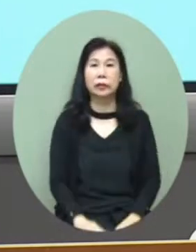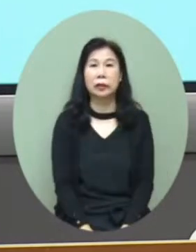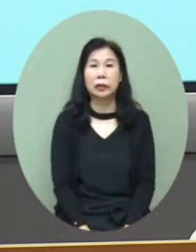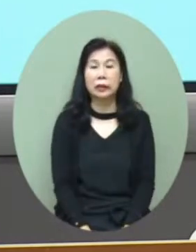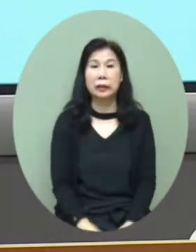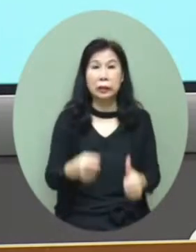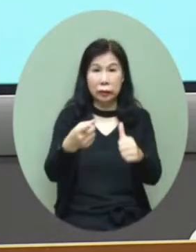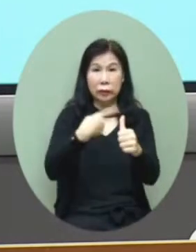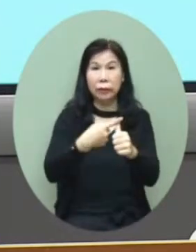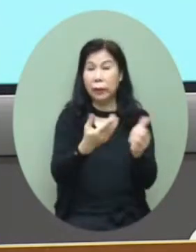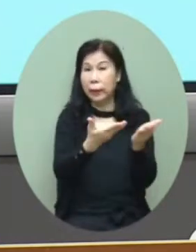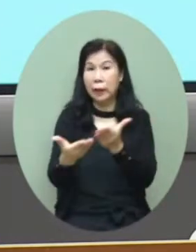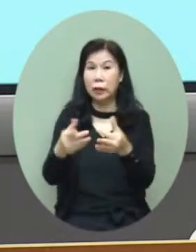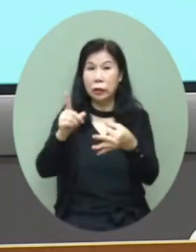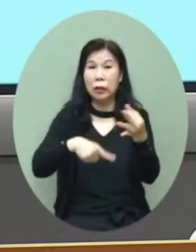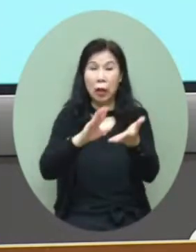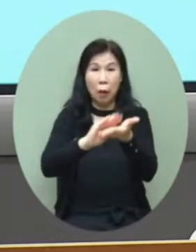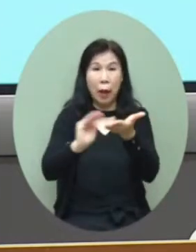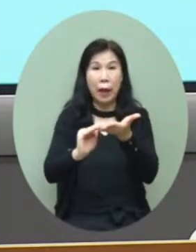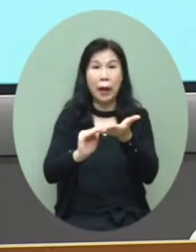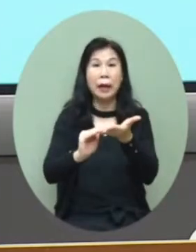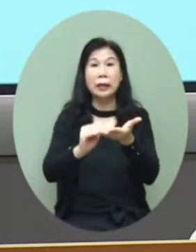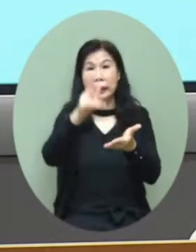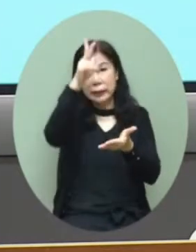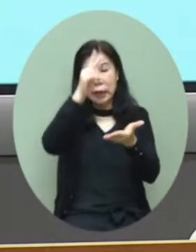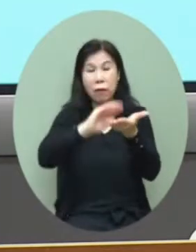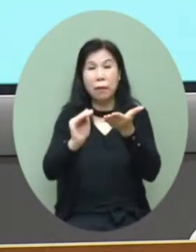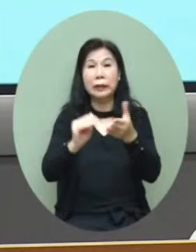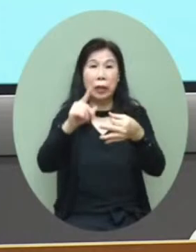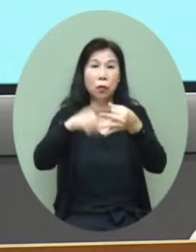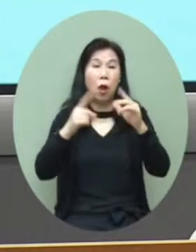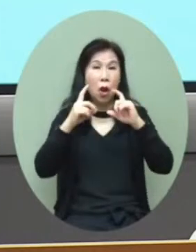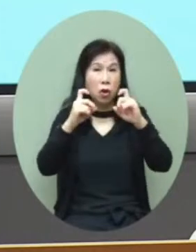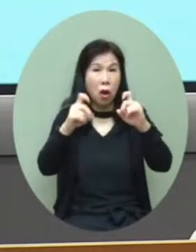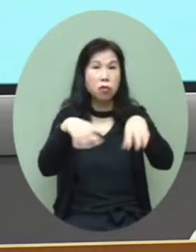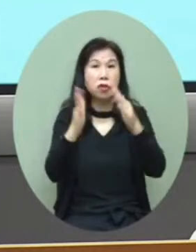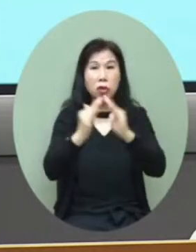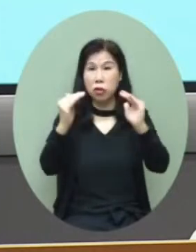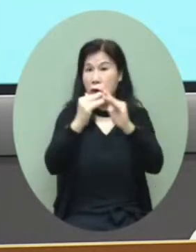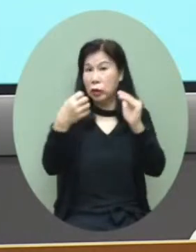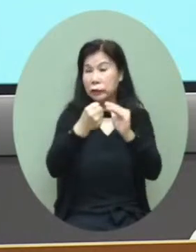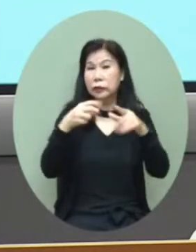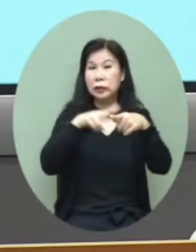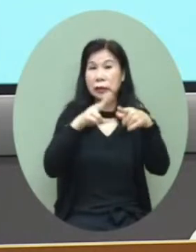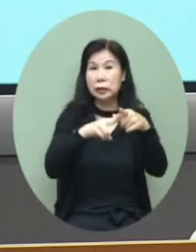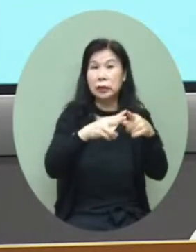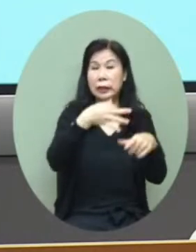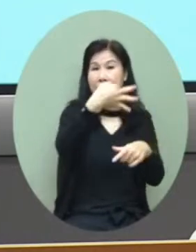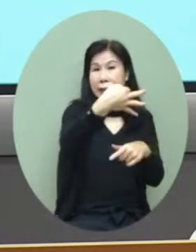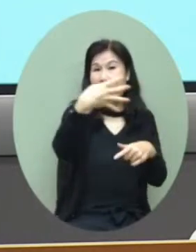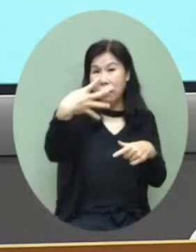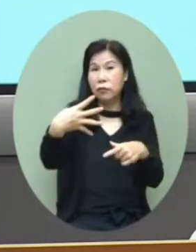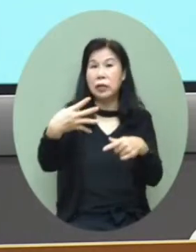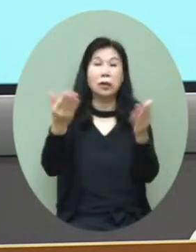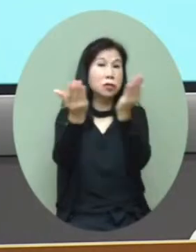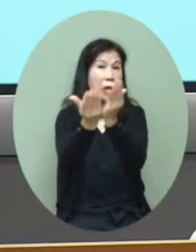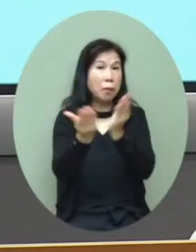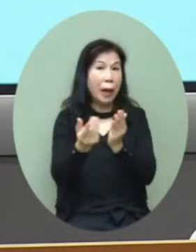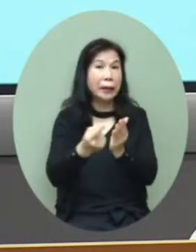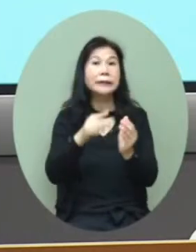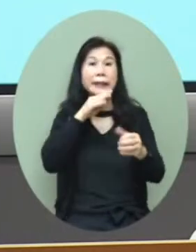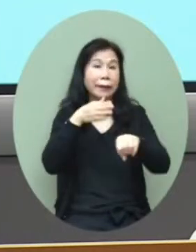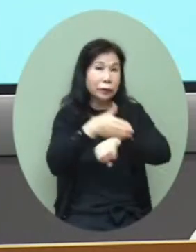color health code, I will defer to the respective secretaries. First, I will defer to Professor Lo Chung Mao, Secretary